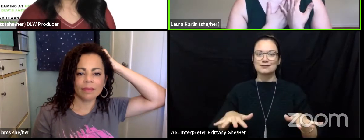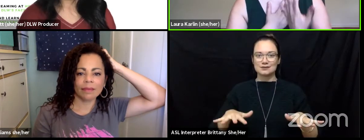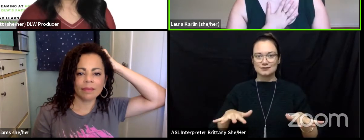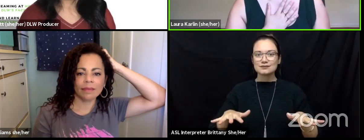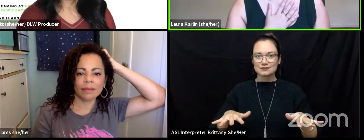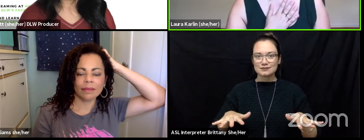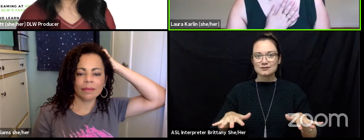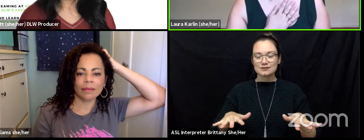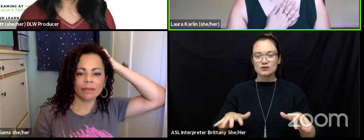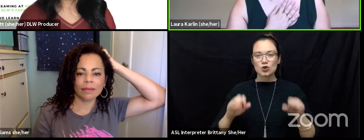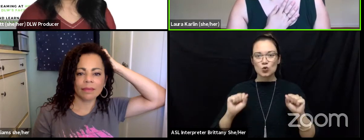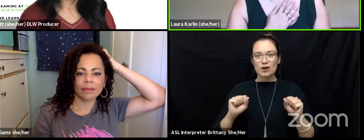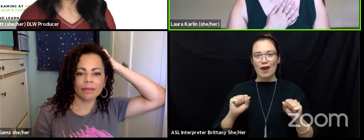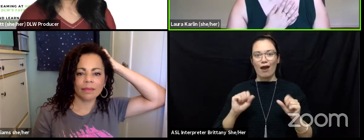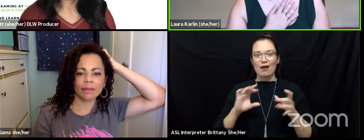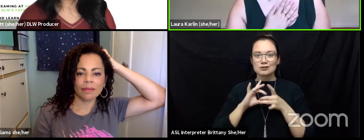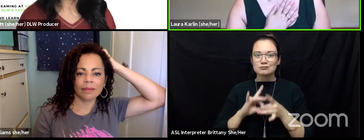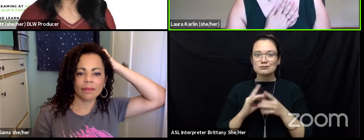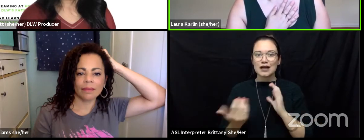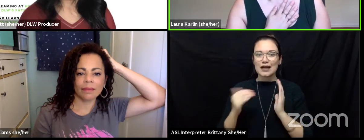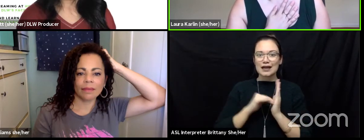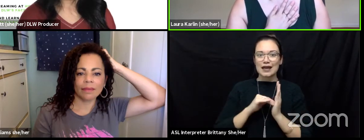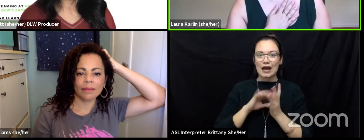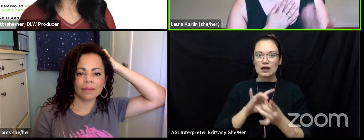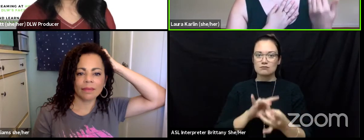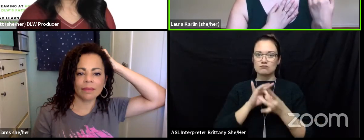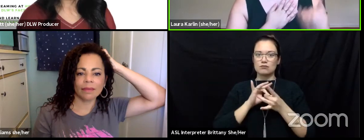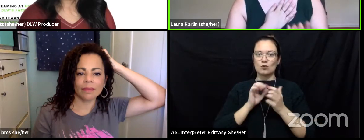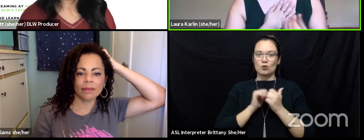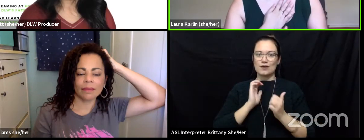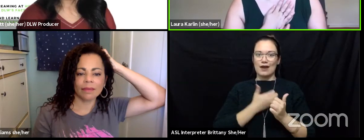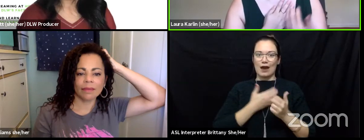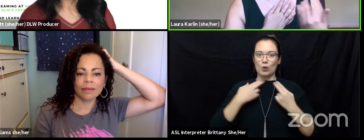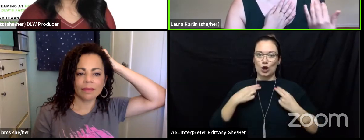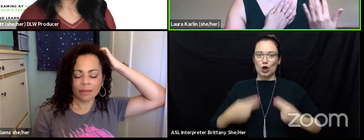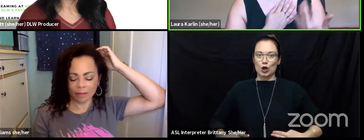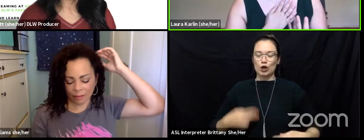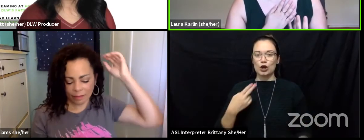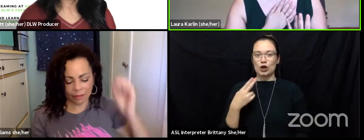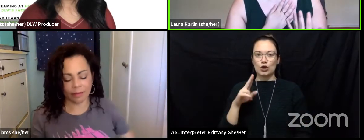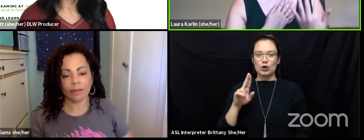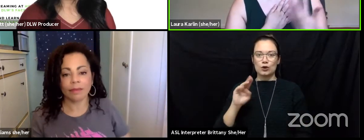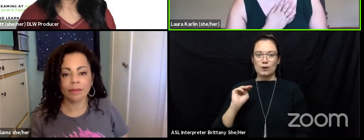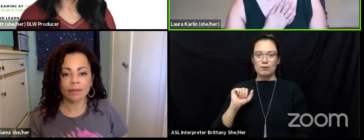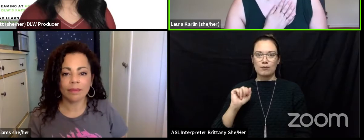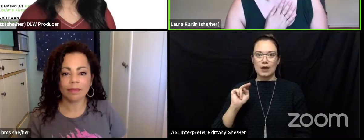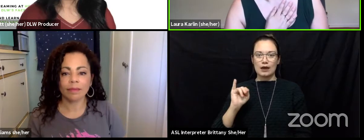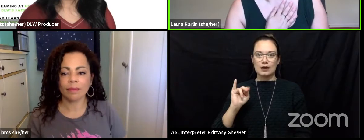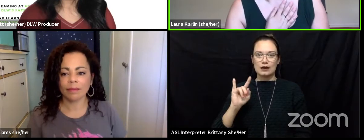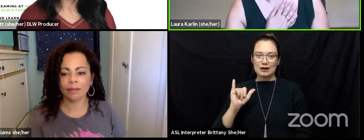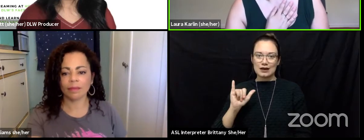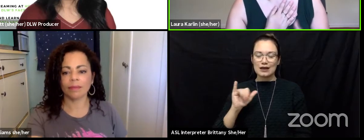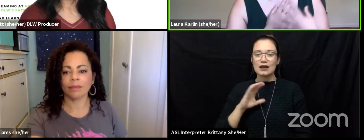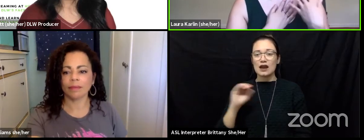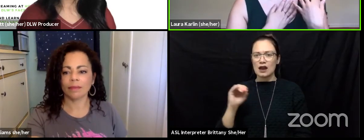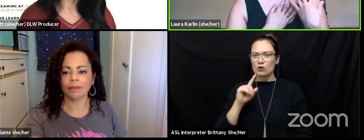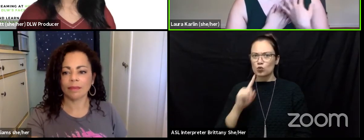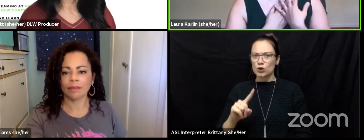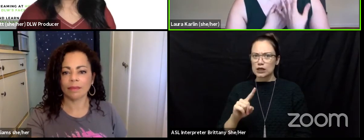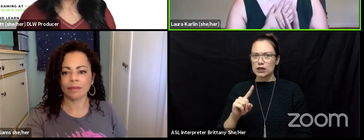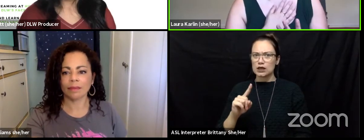that we reconnect to our humanity. And from there, we can address deeply rooted traumas, that